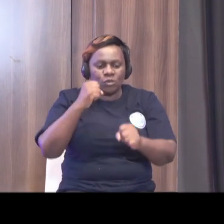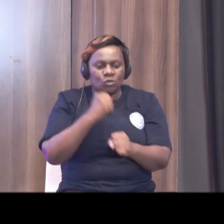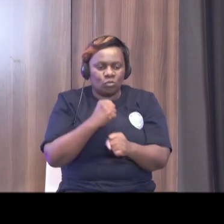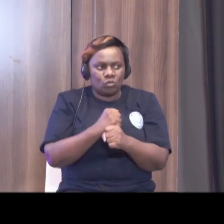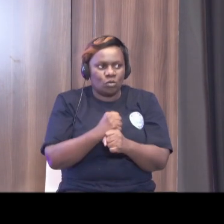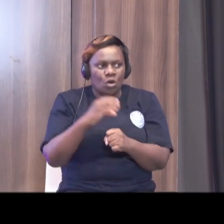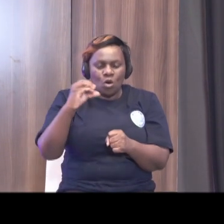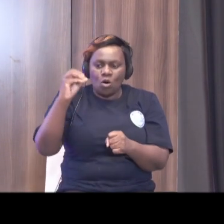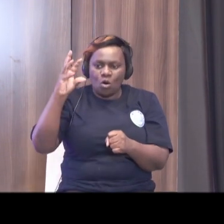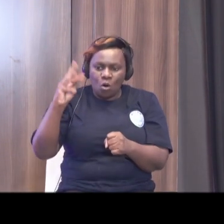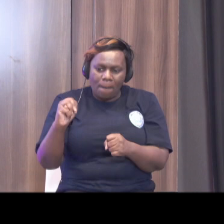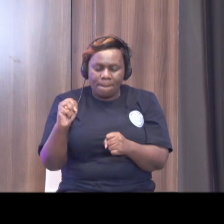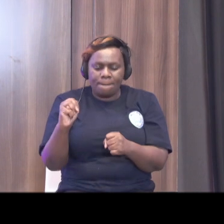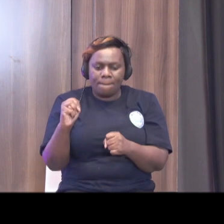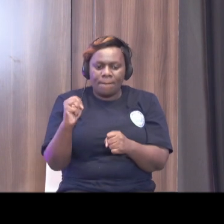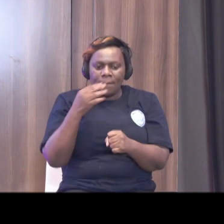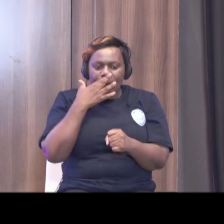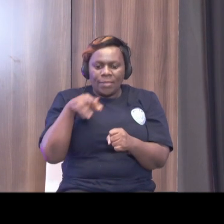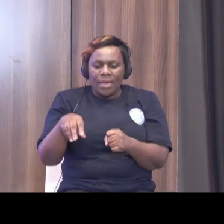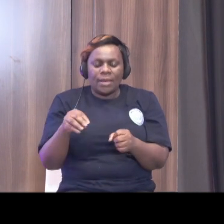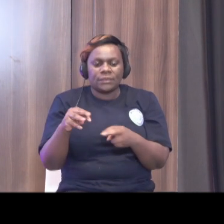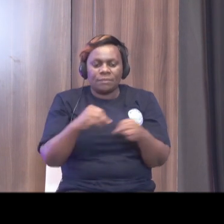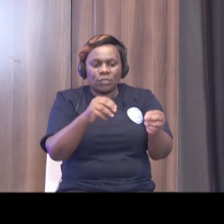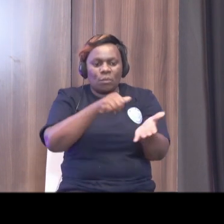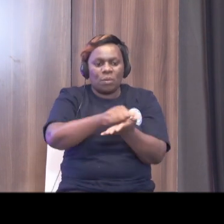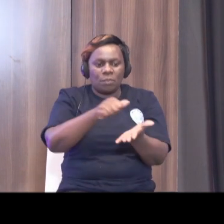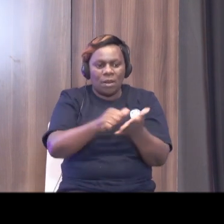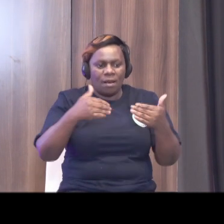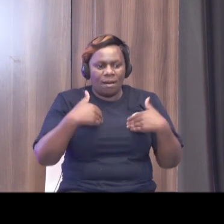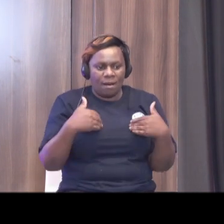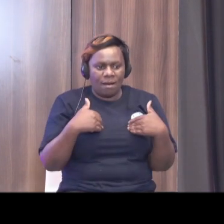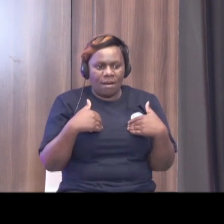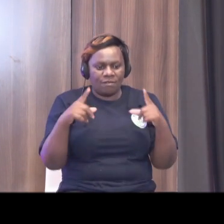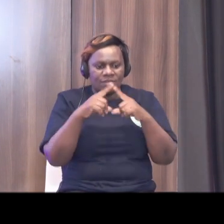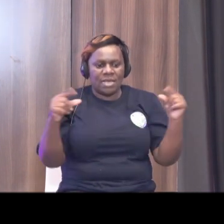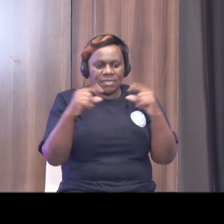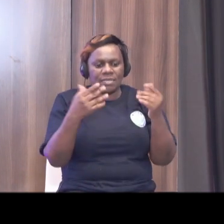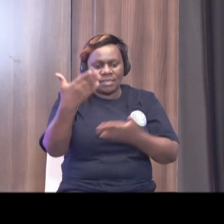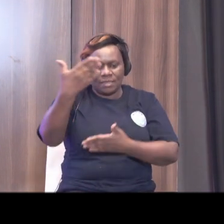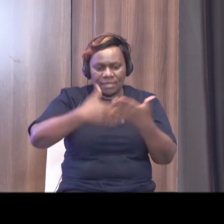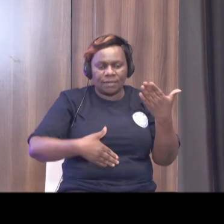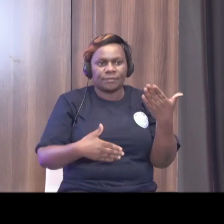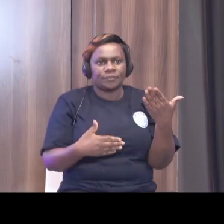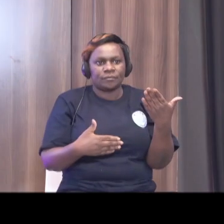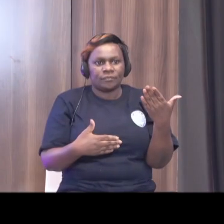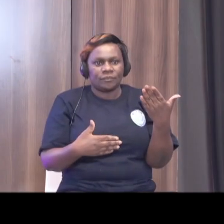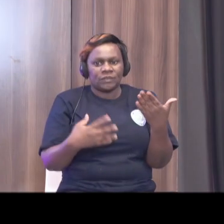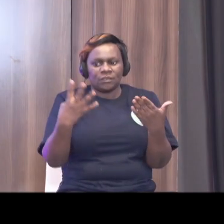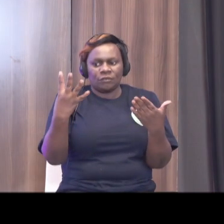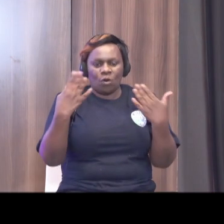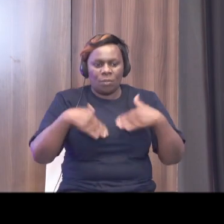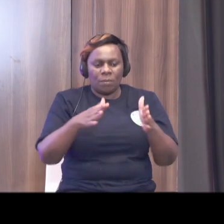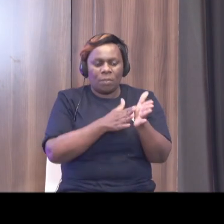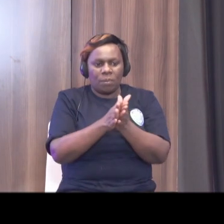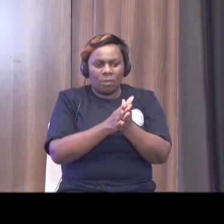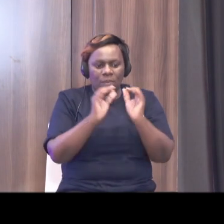covariate adjustment. That method has been published now. I have the citation on the slide, and for people interested, that's